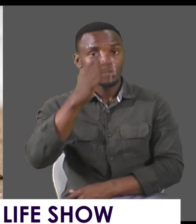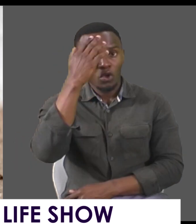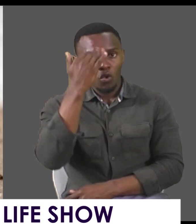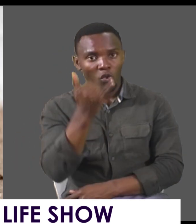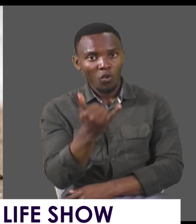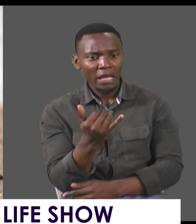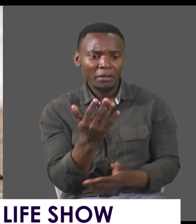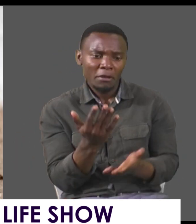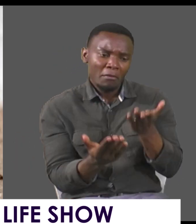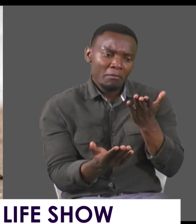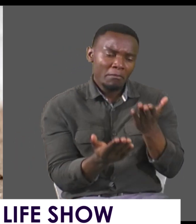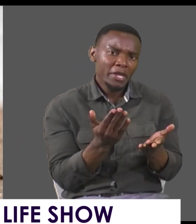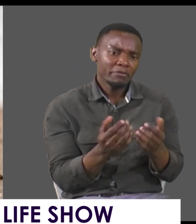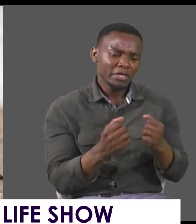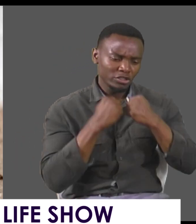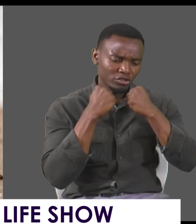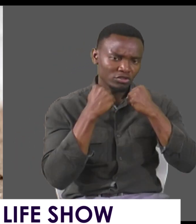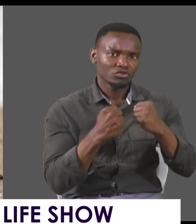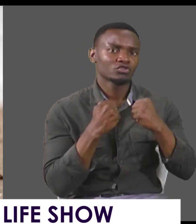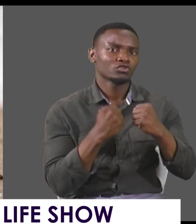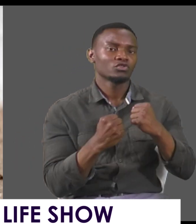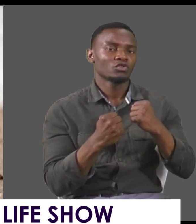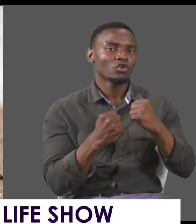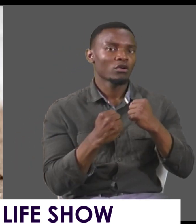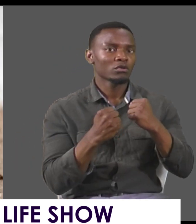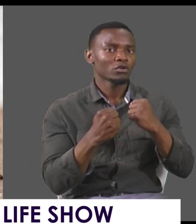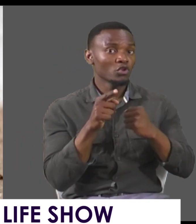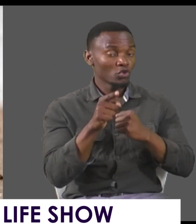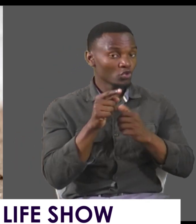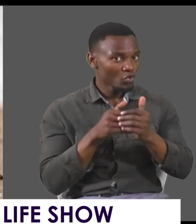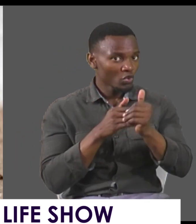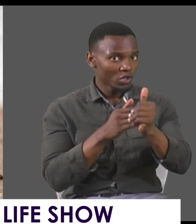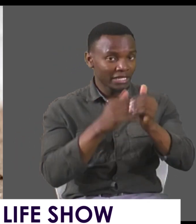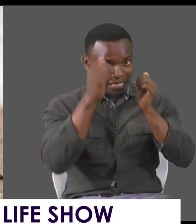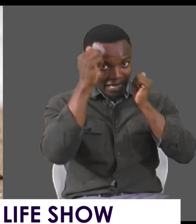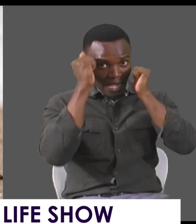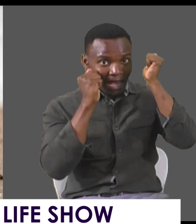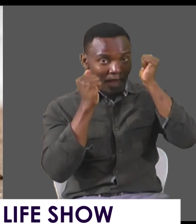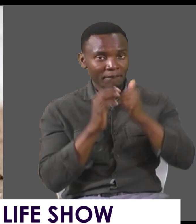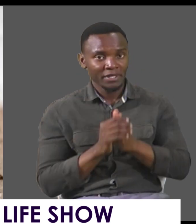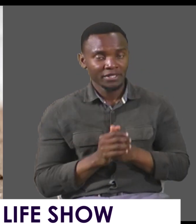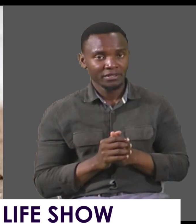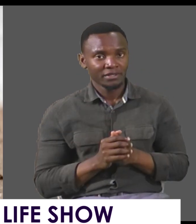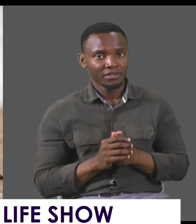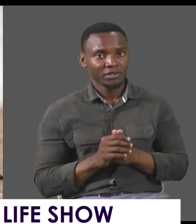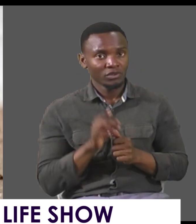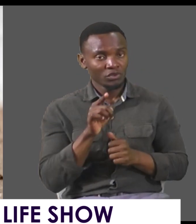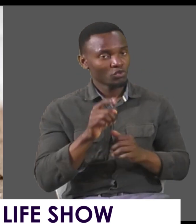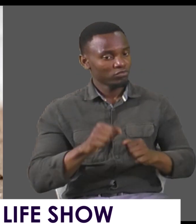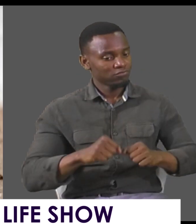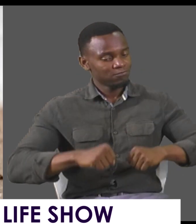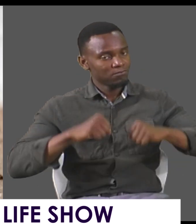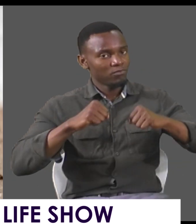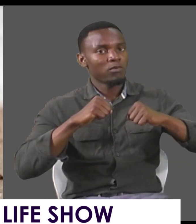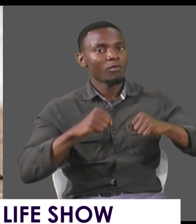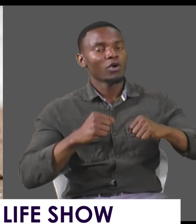very strong. You're the leader of an army. Yes, you are the major or